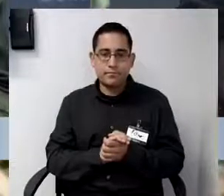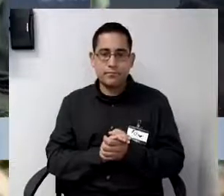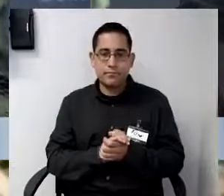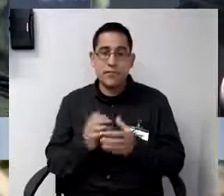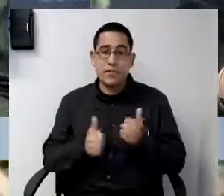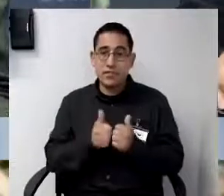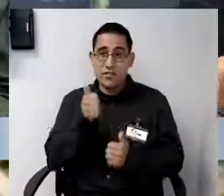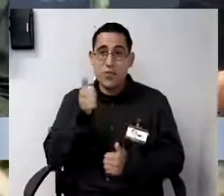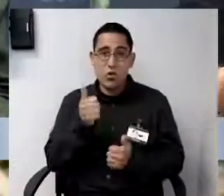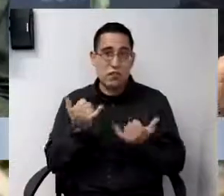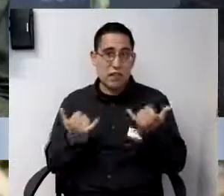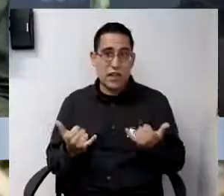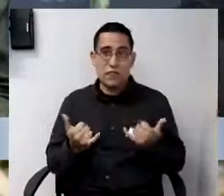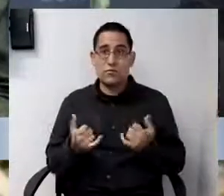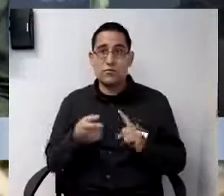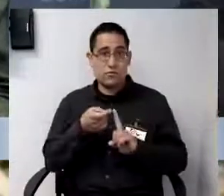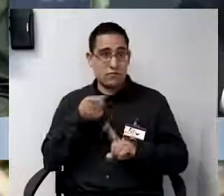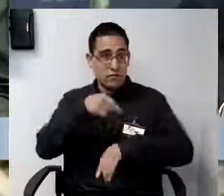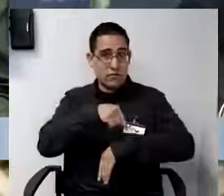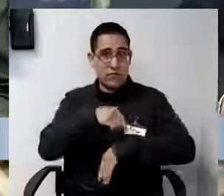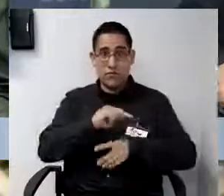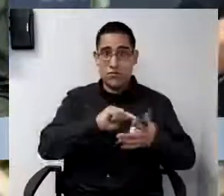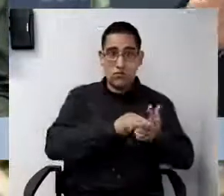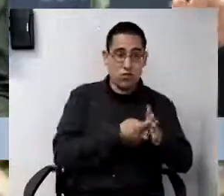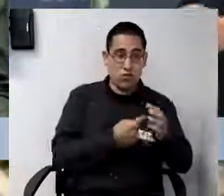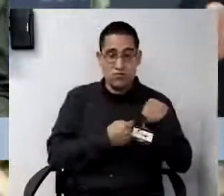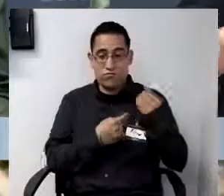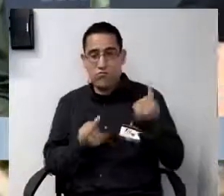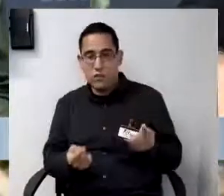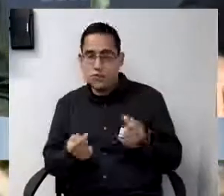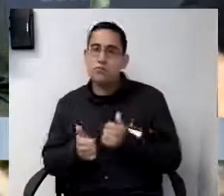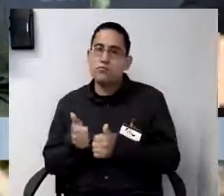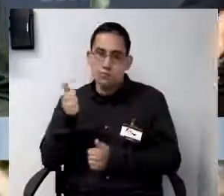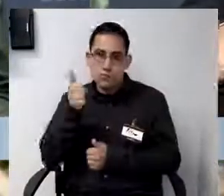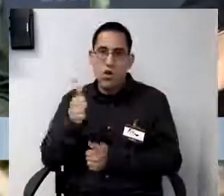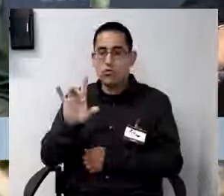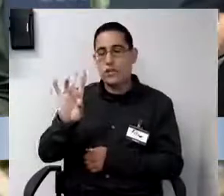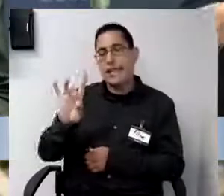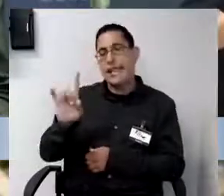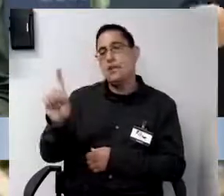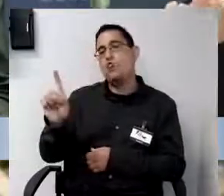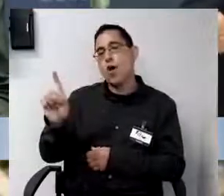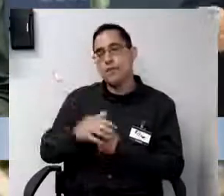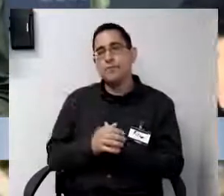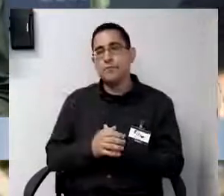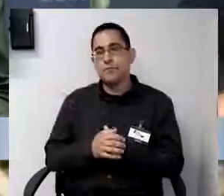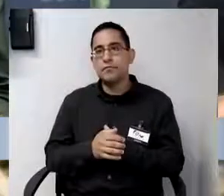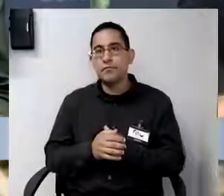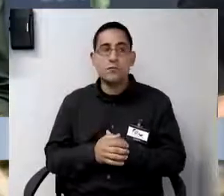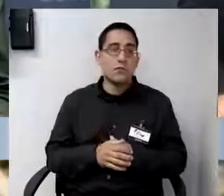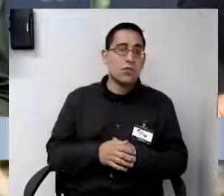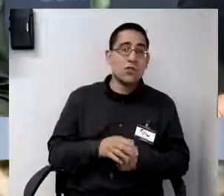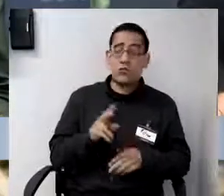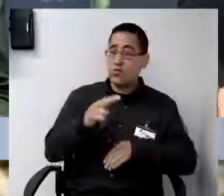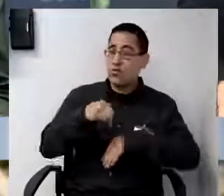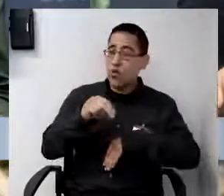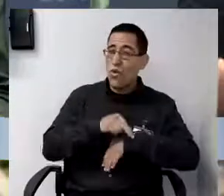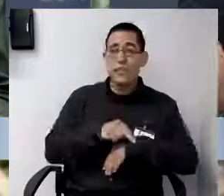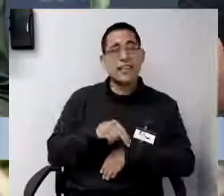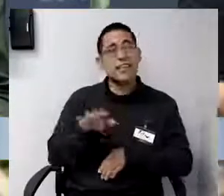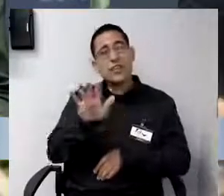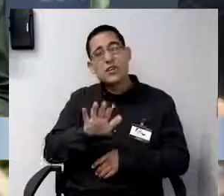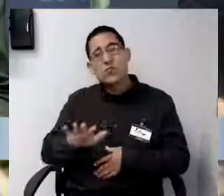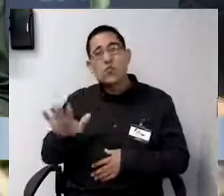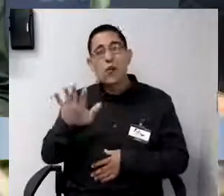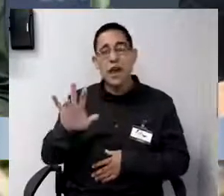few days ago, we hit 81 as well, but then it's been hovering in the high 70s, right around 80. So